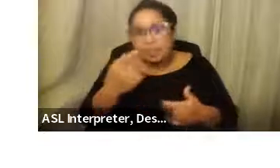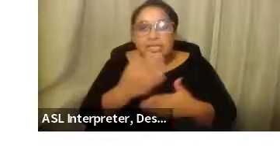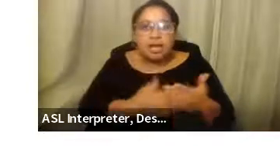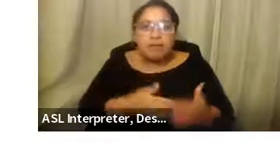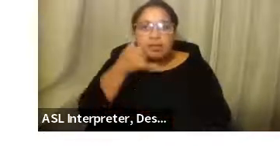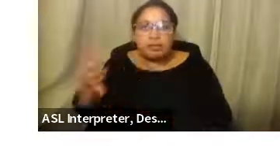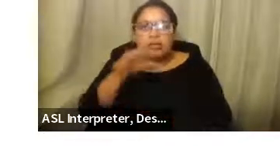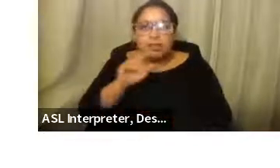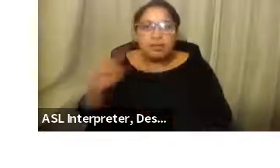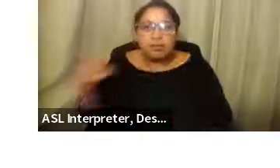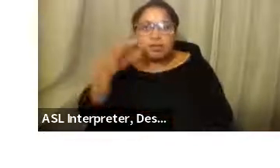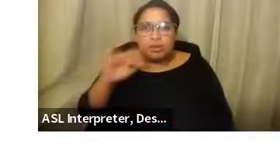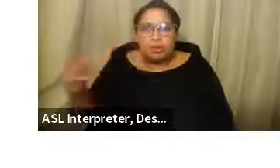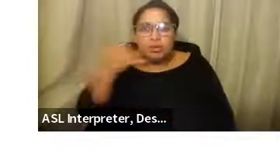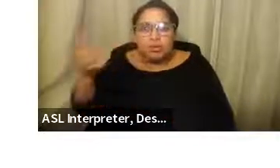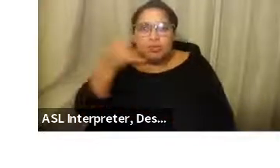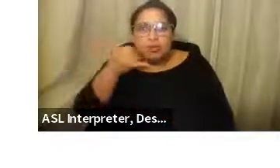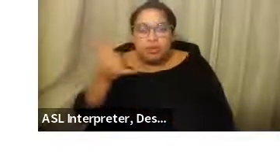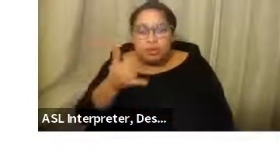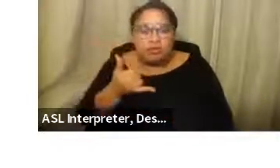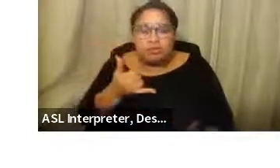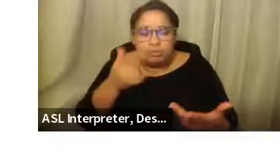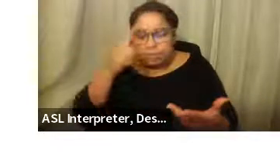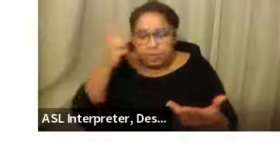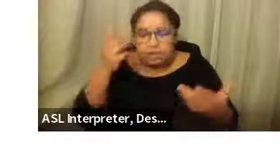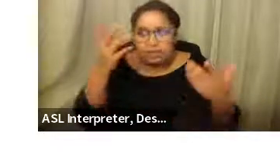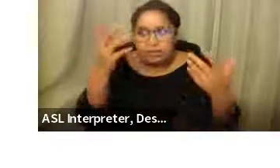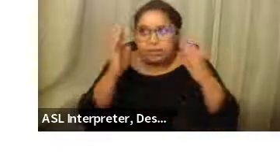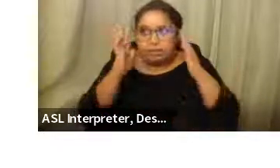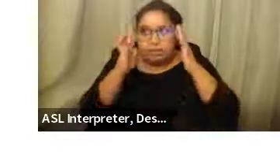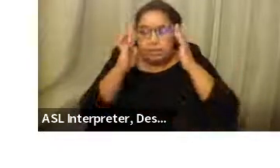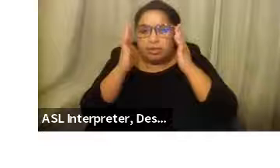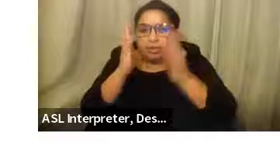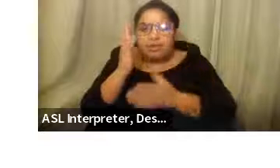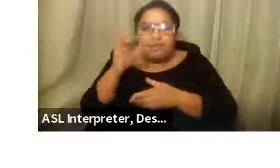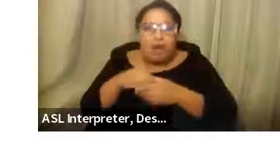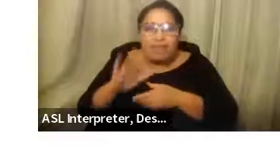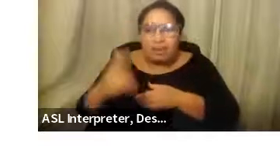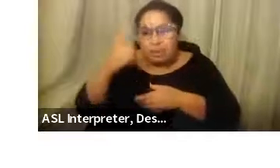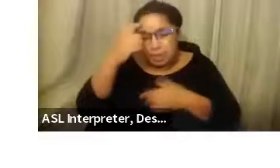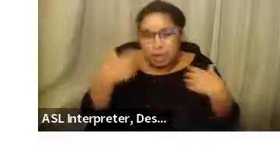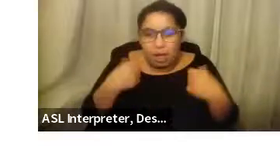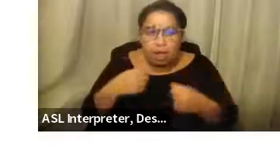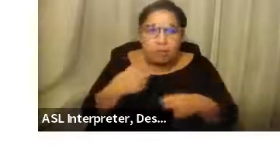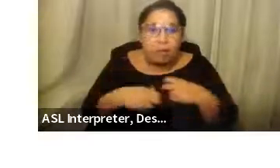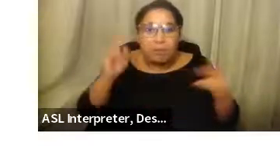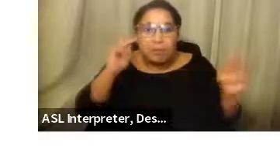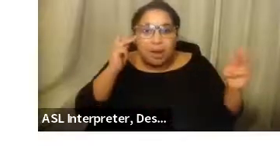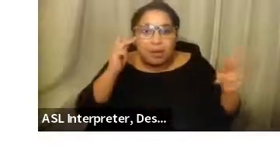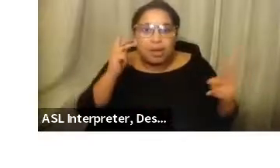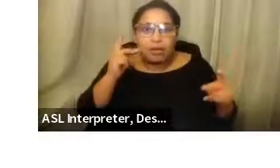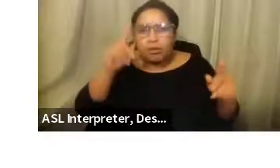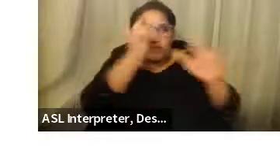call 911 because of, you know, it's part of their mental illness. It's paranoia or delusions, or they